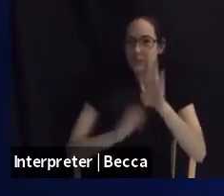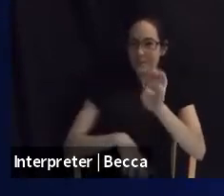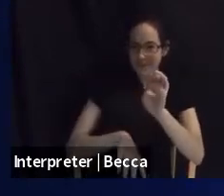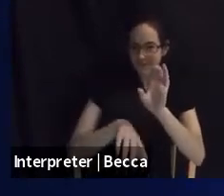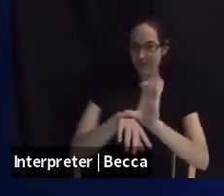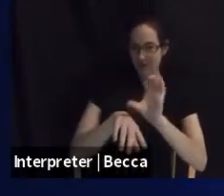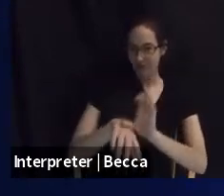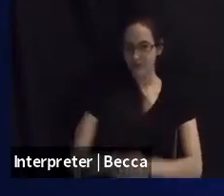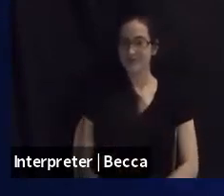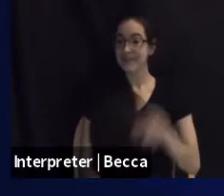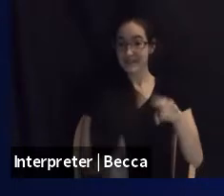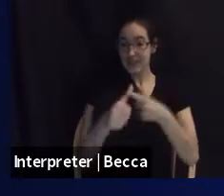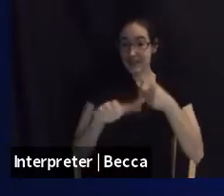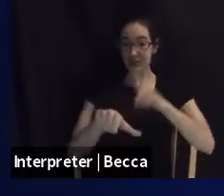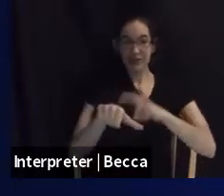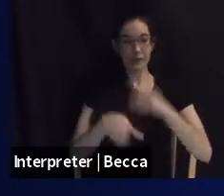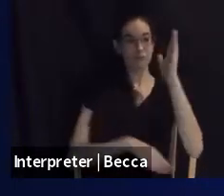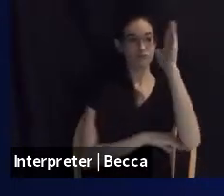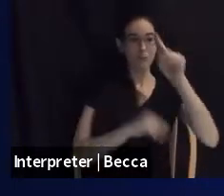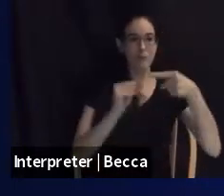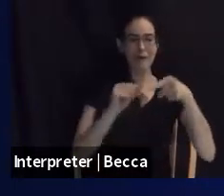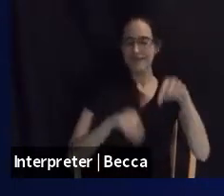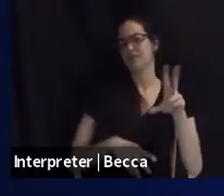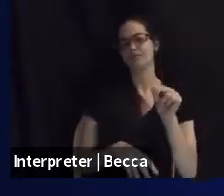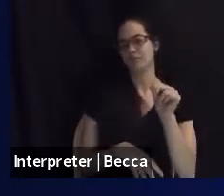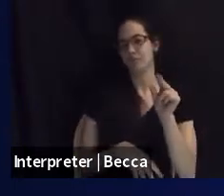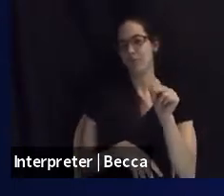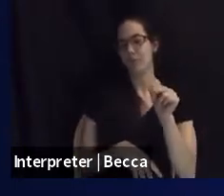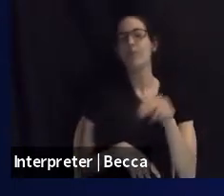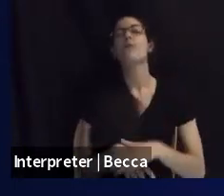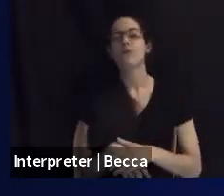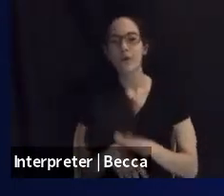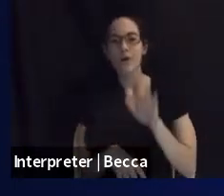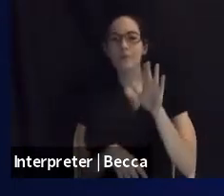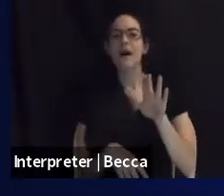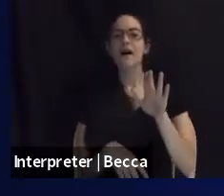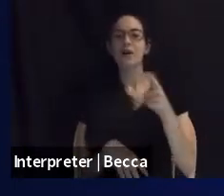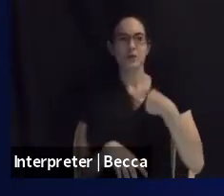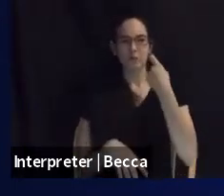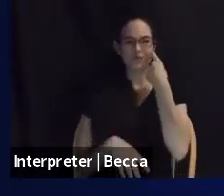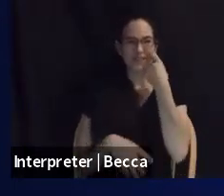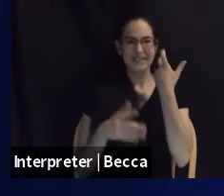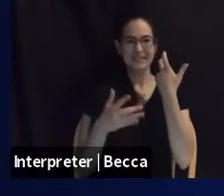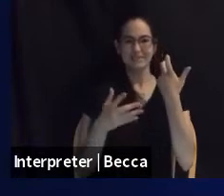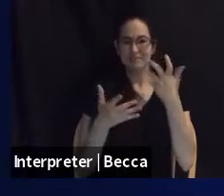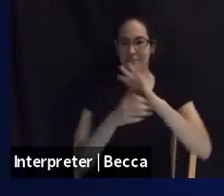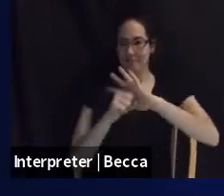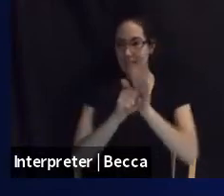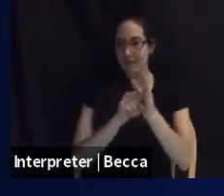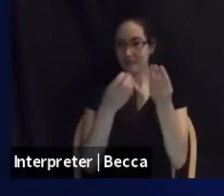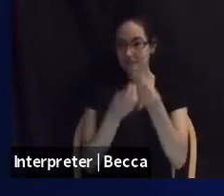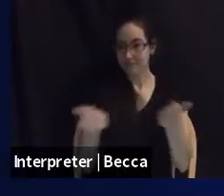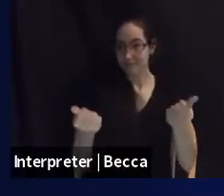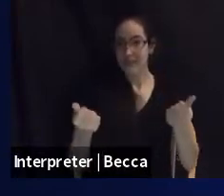is not the first time we're doing this. It's not the first time we're being the church. We're just coming out of a pandemic, and many of you, hundreds of